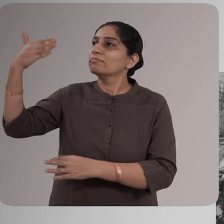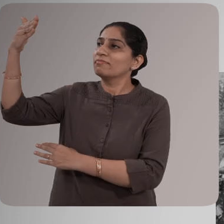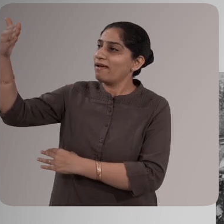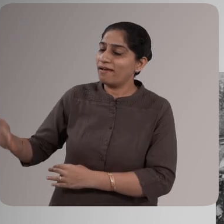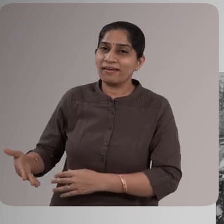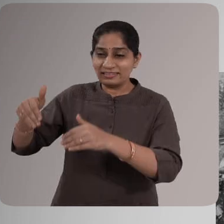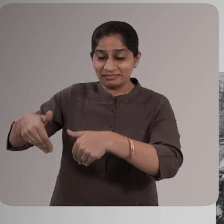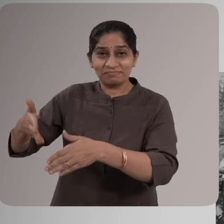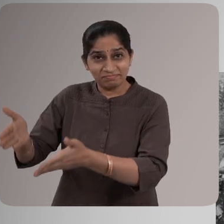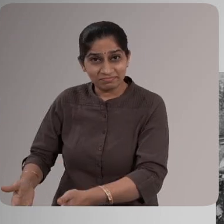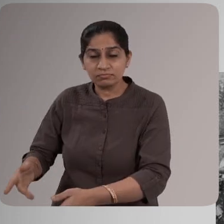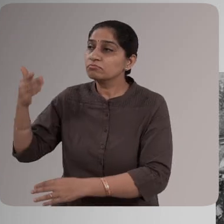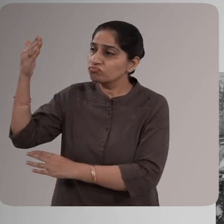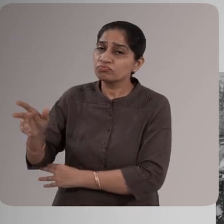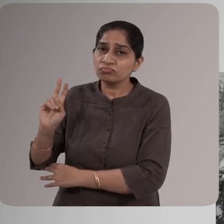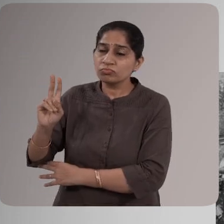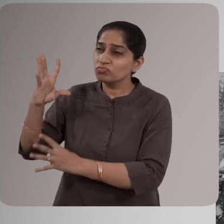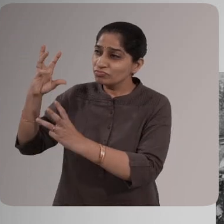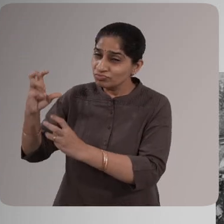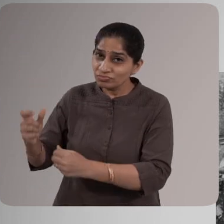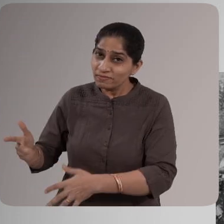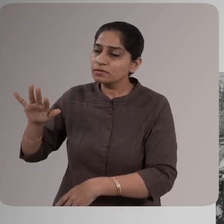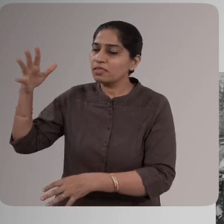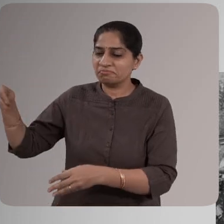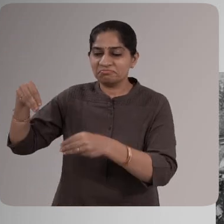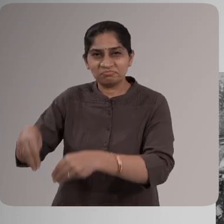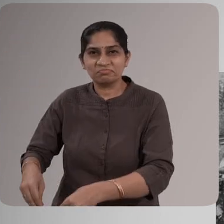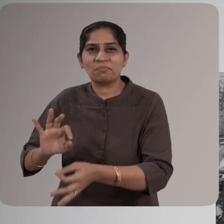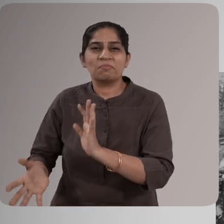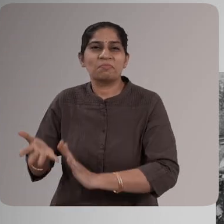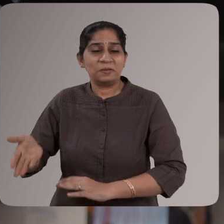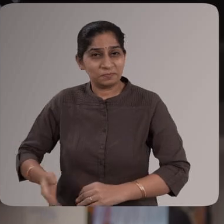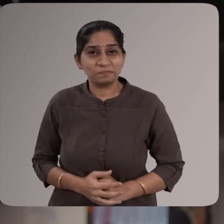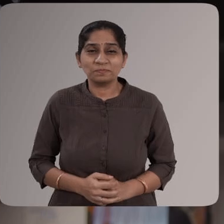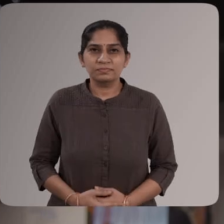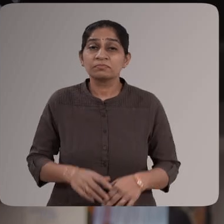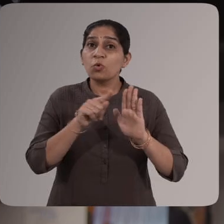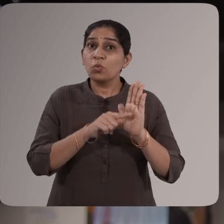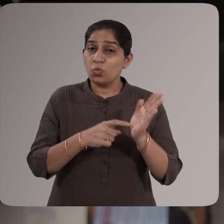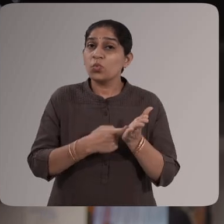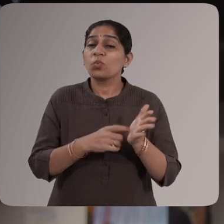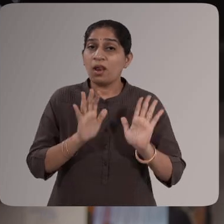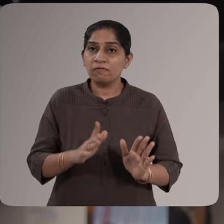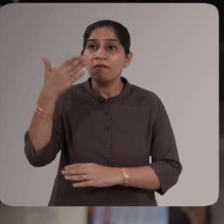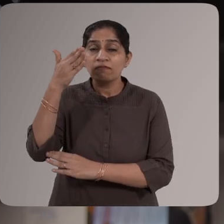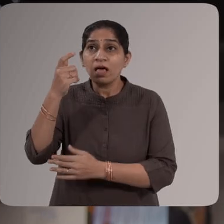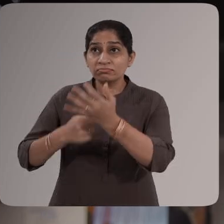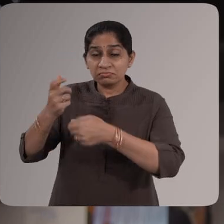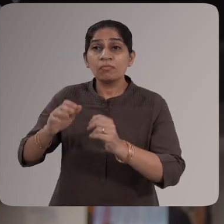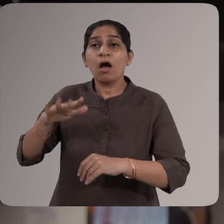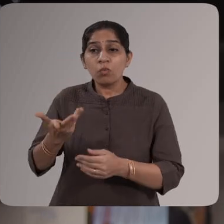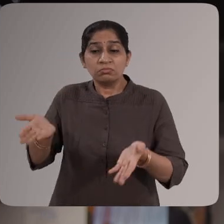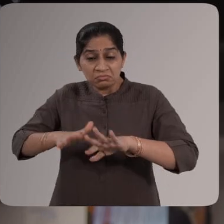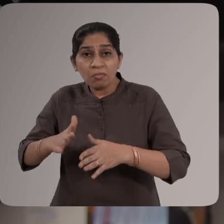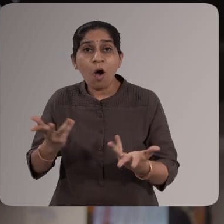last remnants being ceremonially burnt and buried in consecrated ground. Protocol dictated how flags were flown